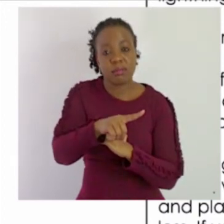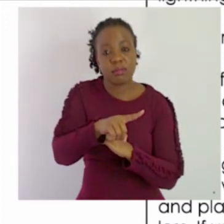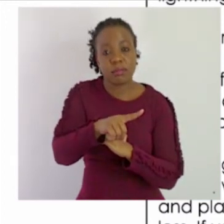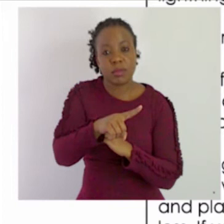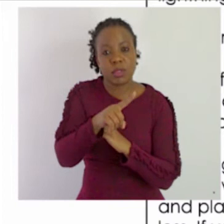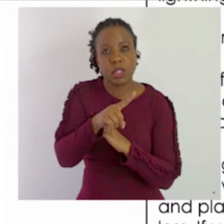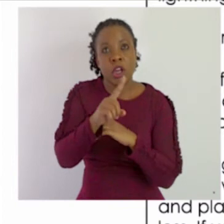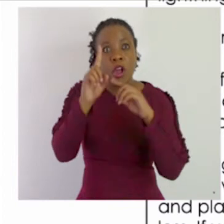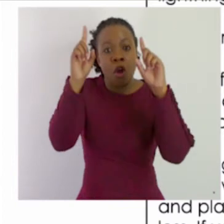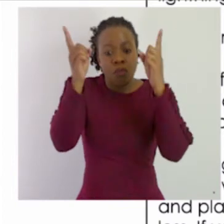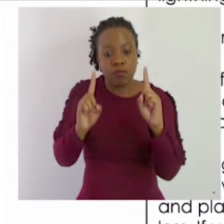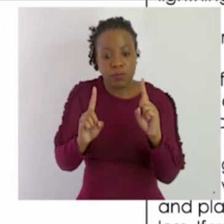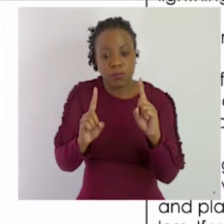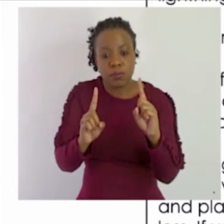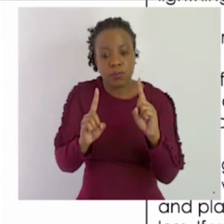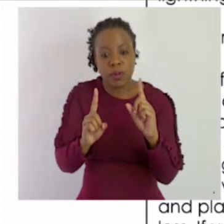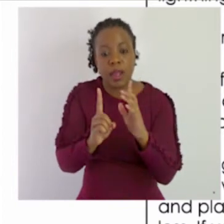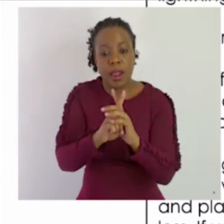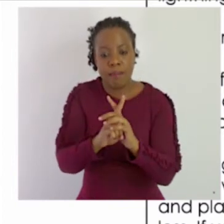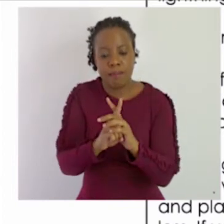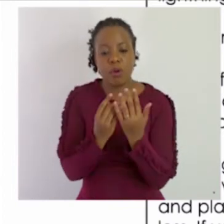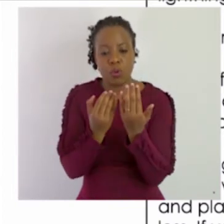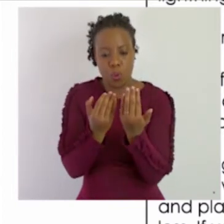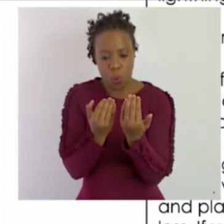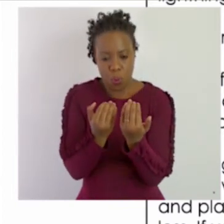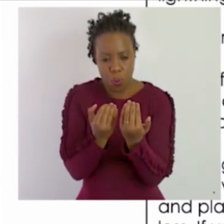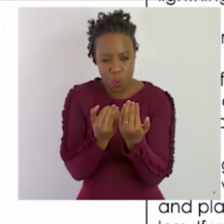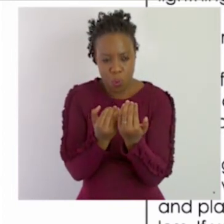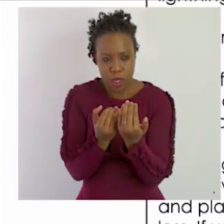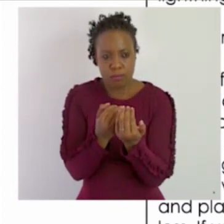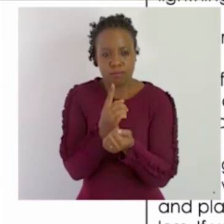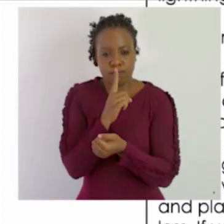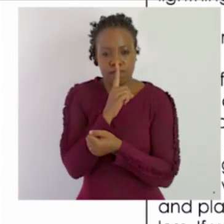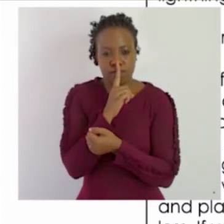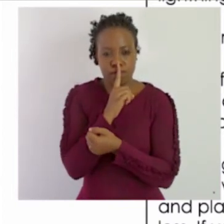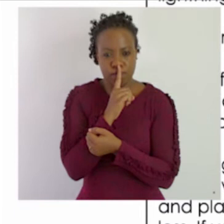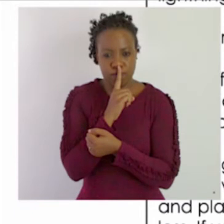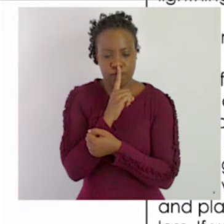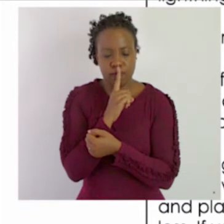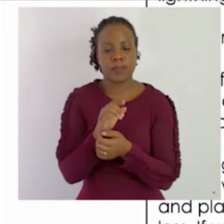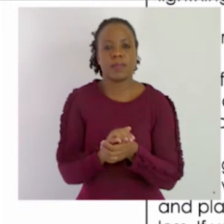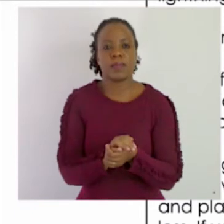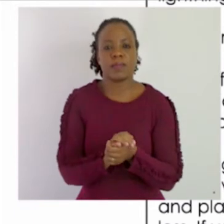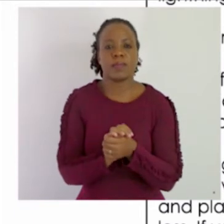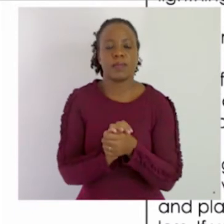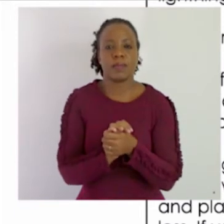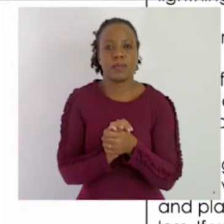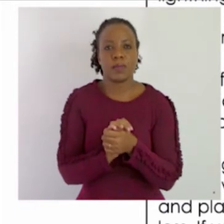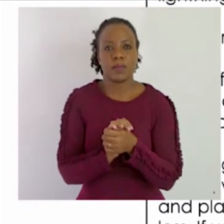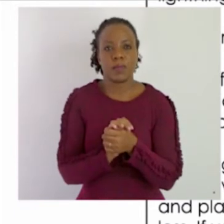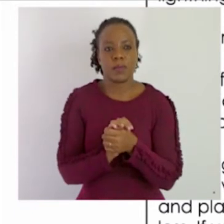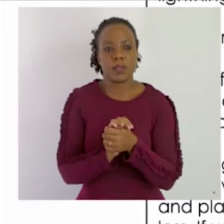at least 30 minutes after the last observed lightning strike or thunder before